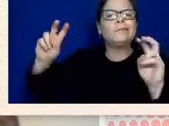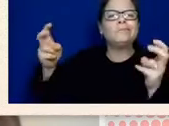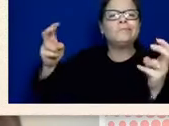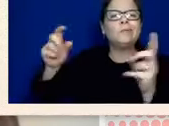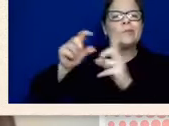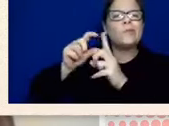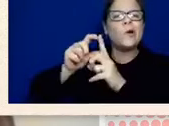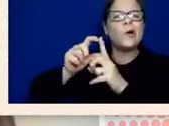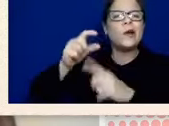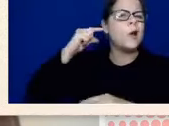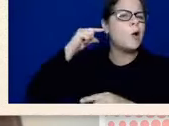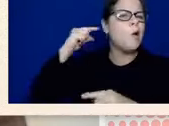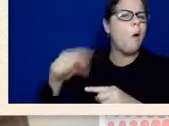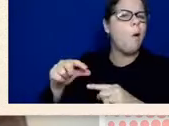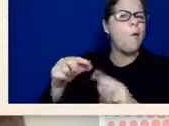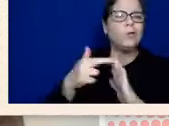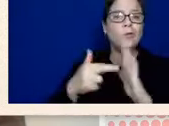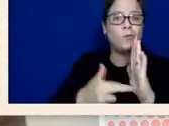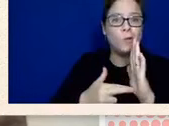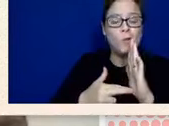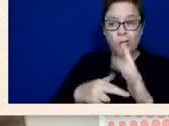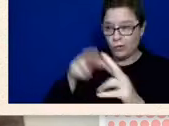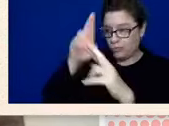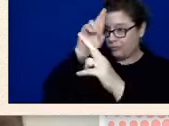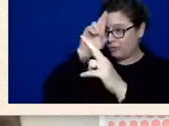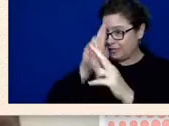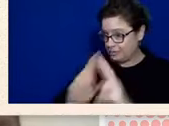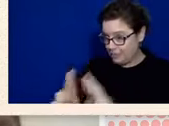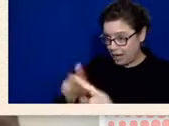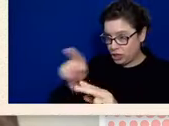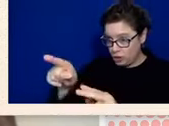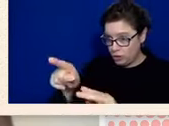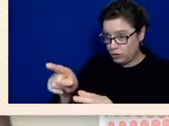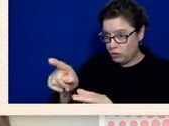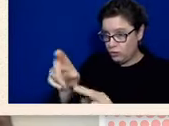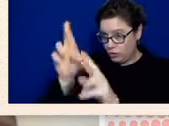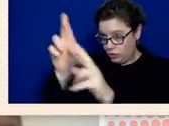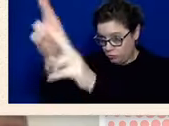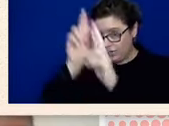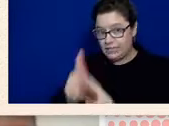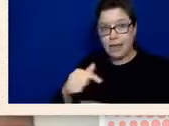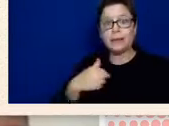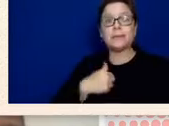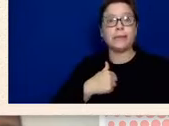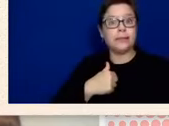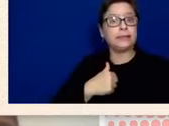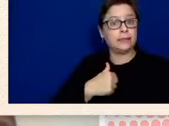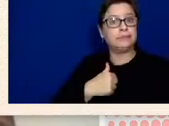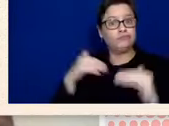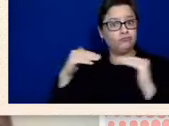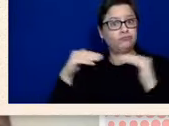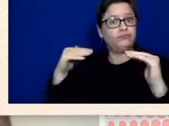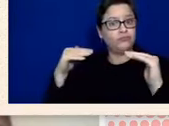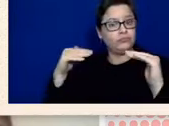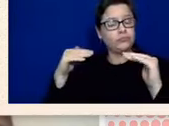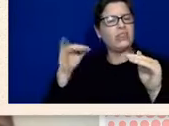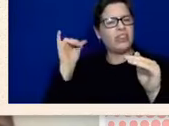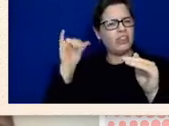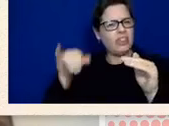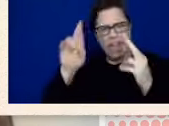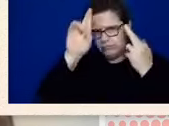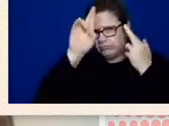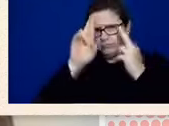respect. I respect you, you respect me, and that's something that, as long as you have that type